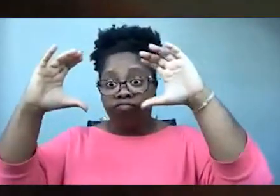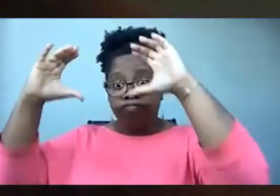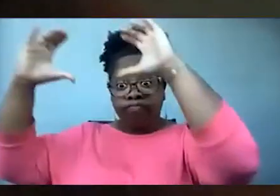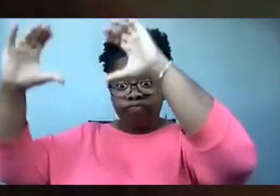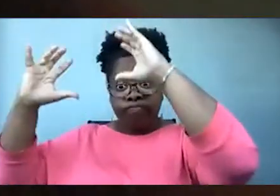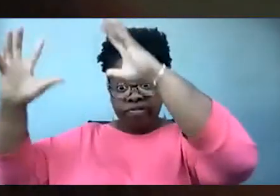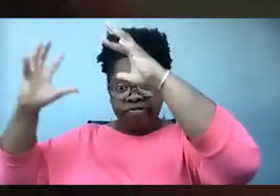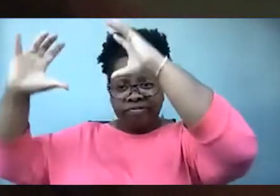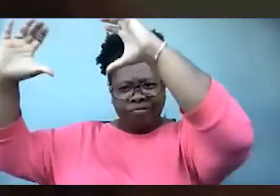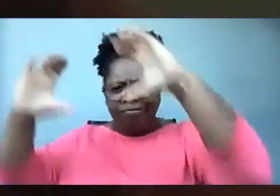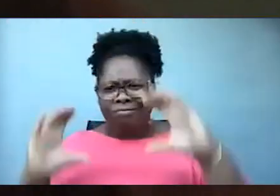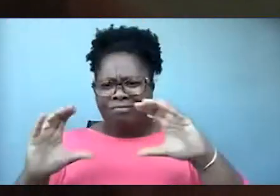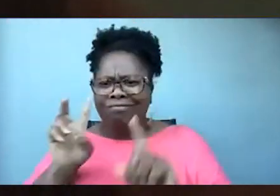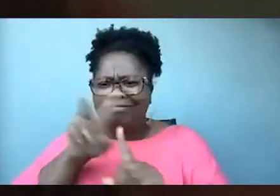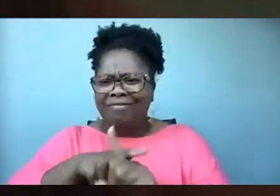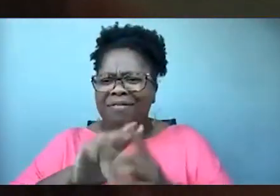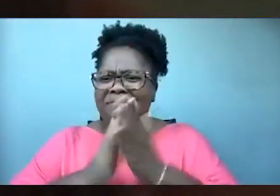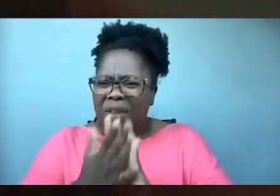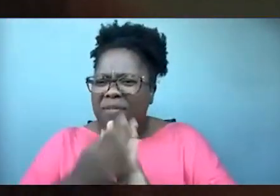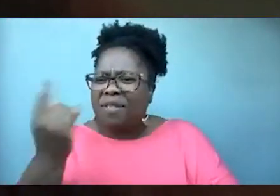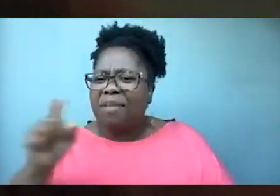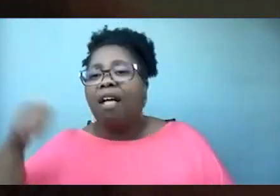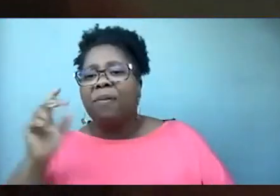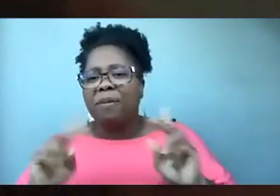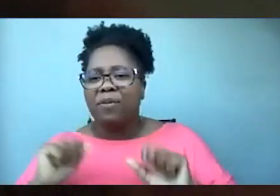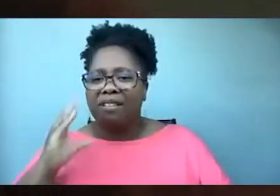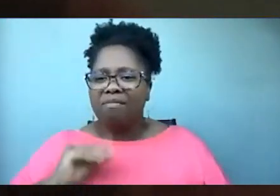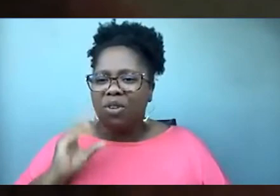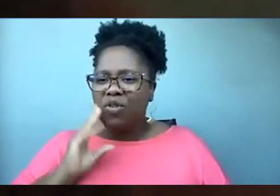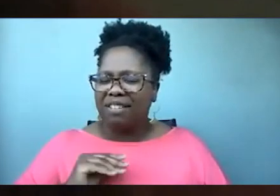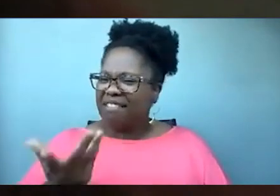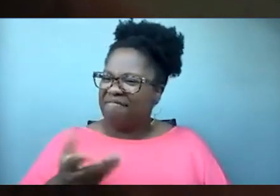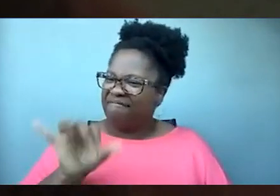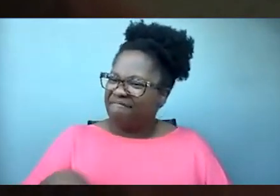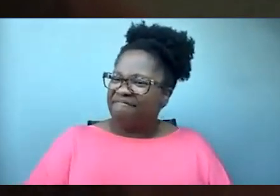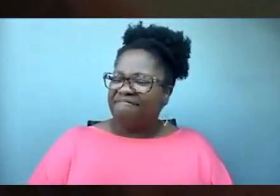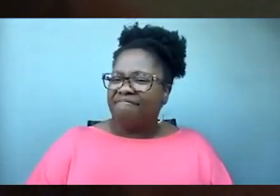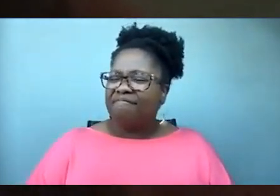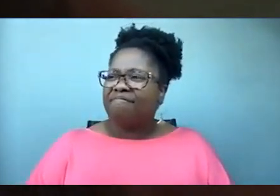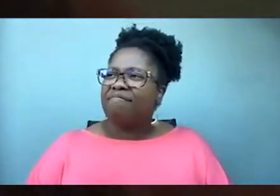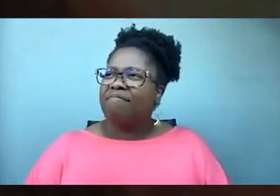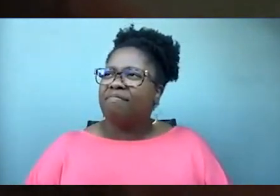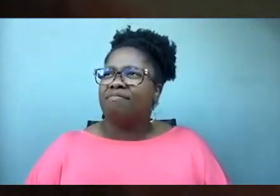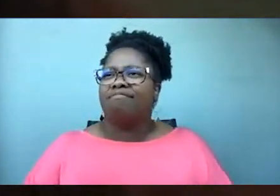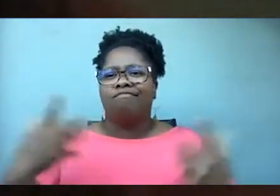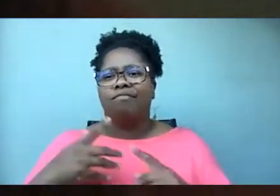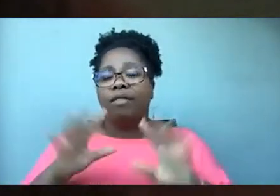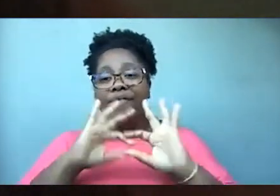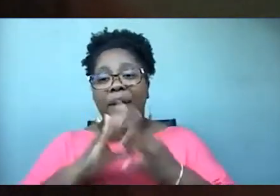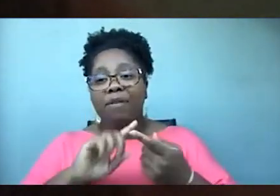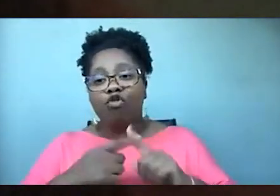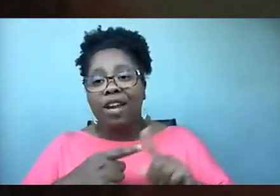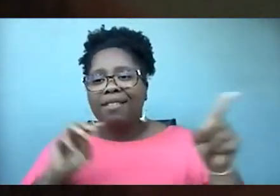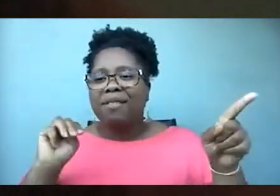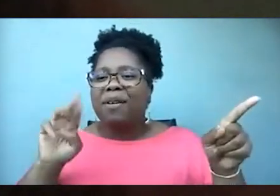Yeah, it comes from a family friend, Mr. Dillard, when I was like 5, 6, 7 and played with his kids, who